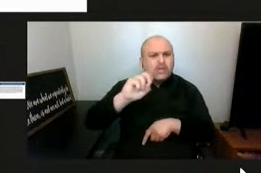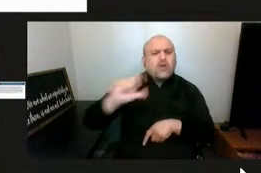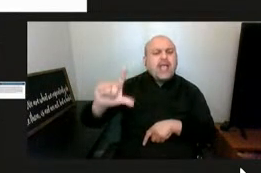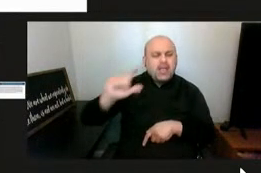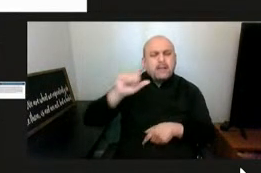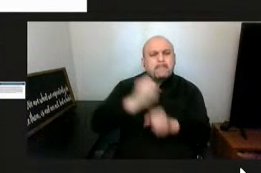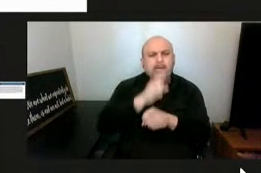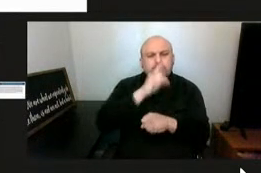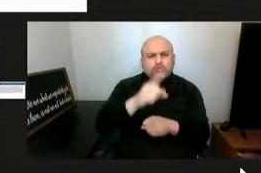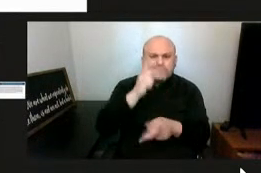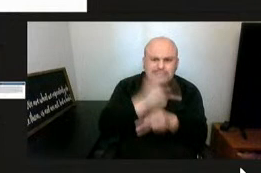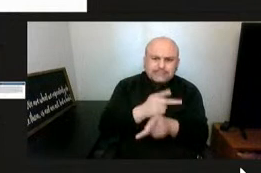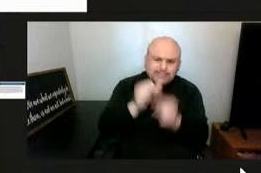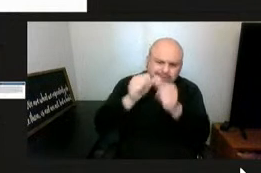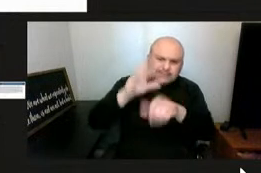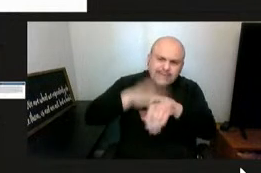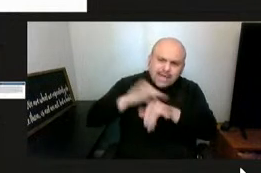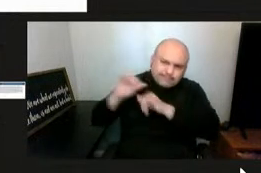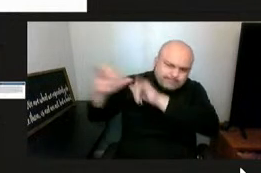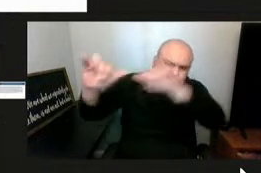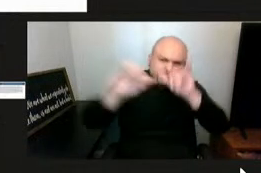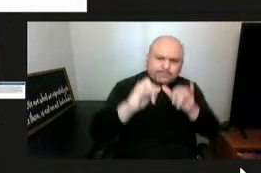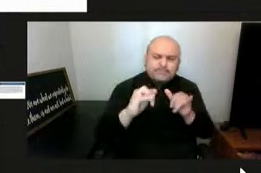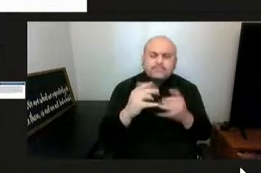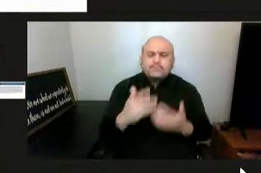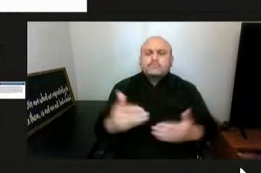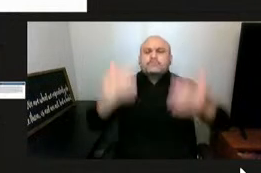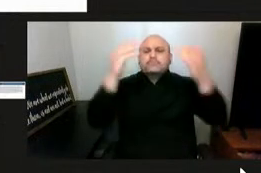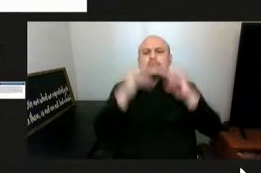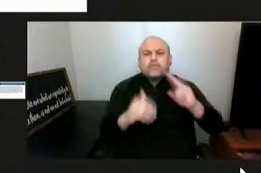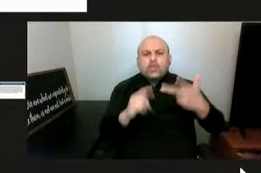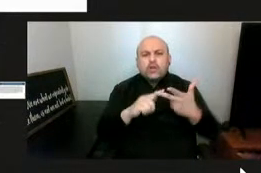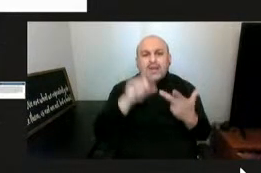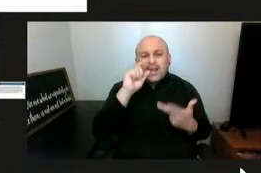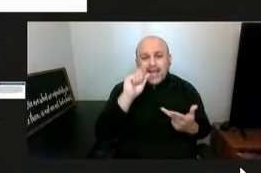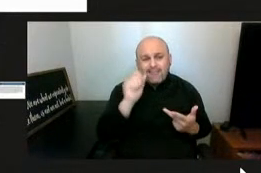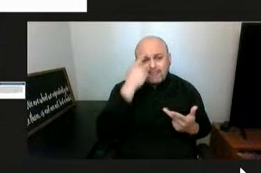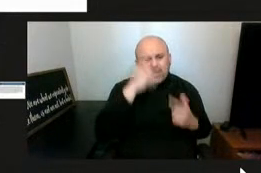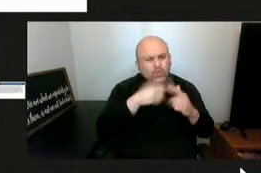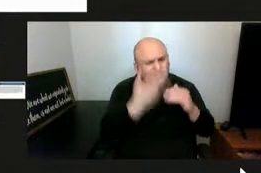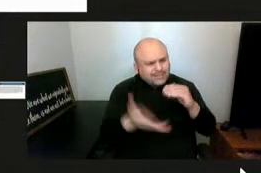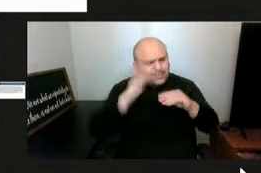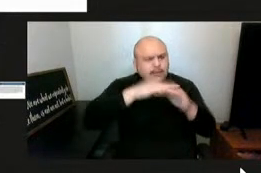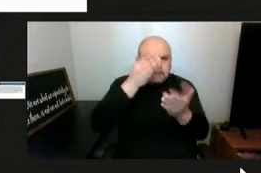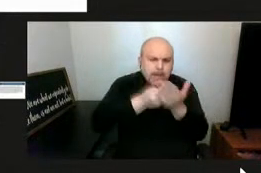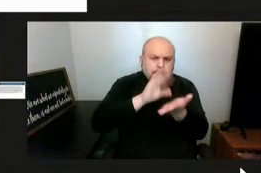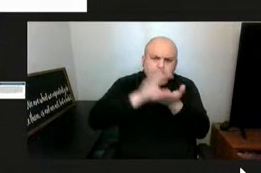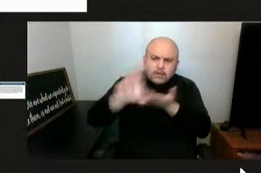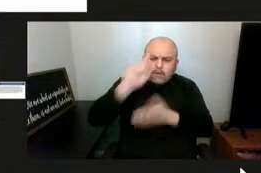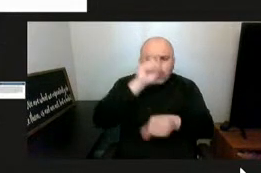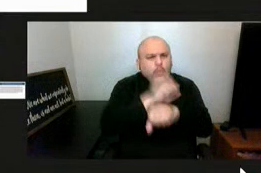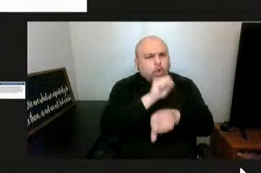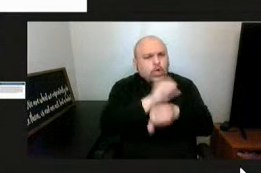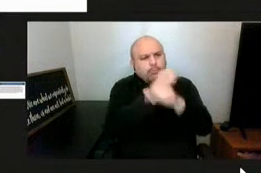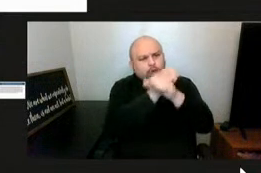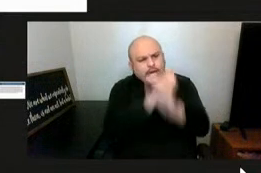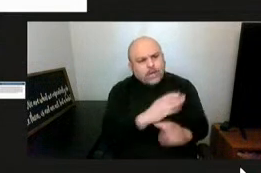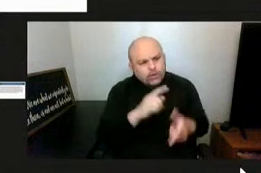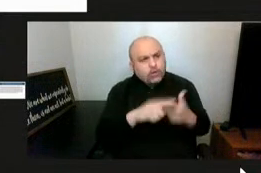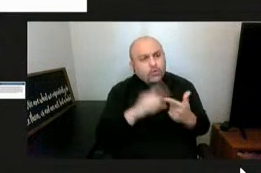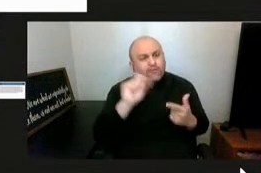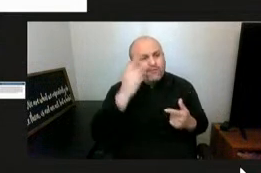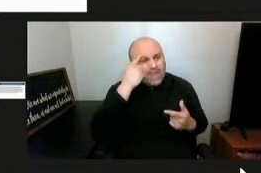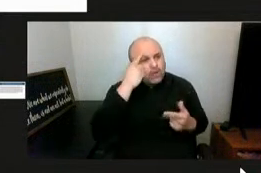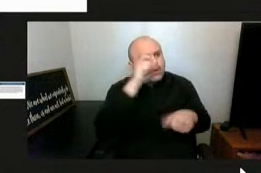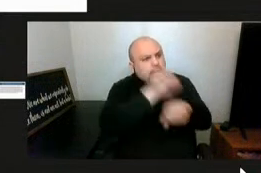standard. The third is the government to increase funding for worker protections to federal labor and